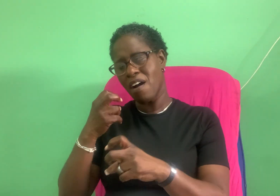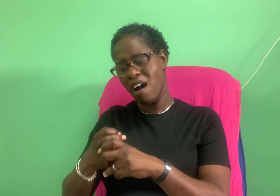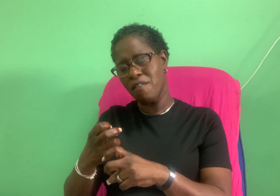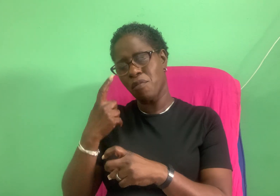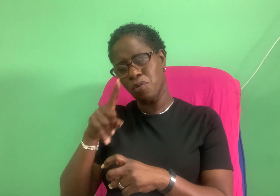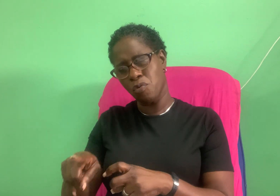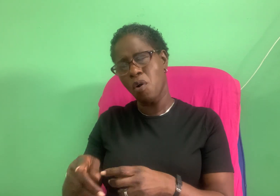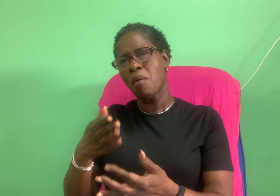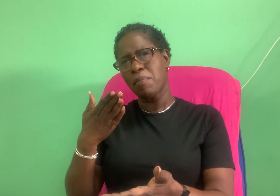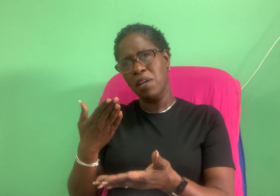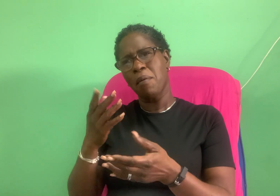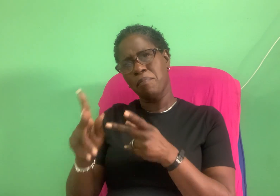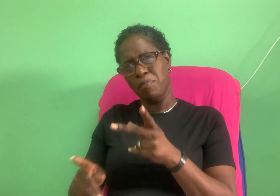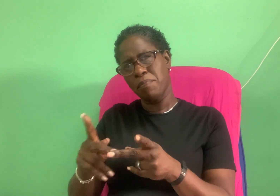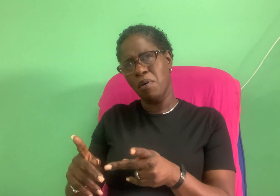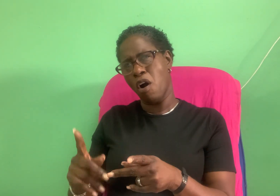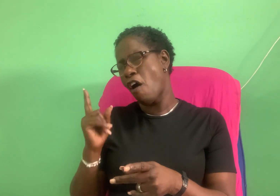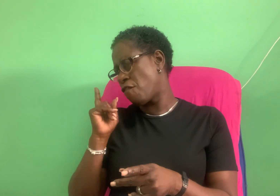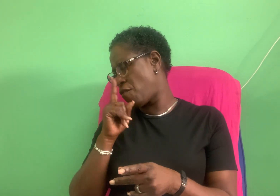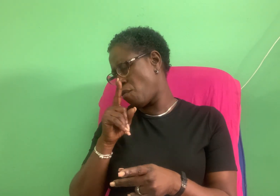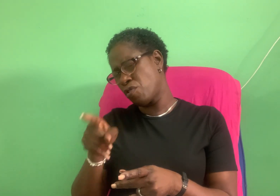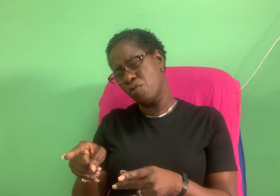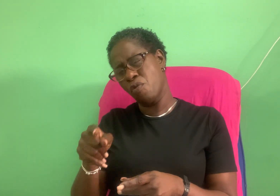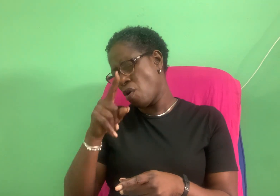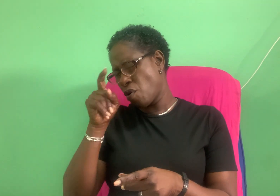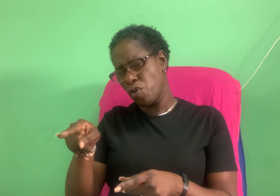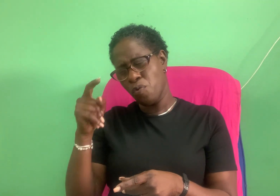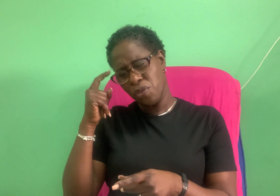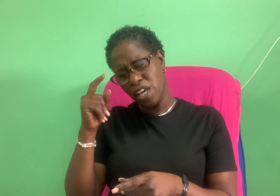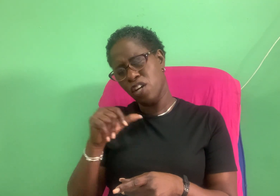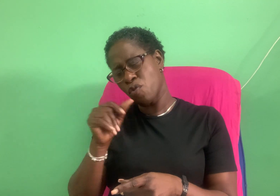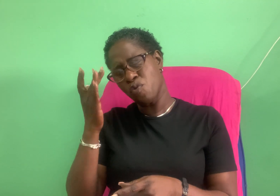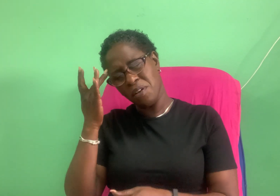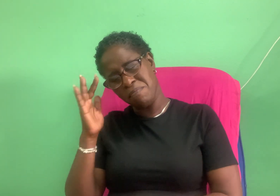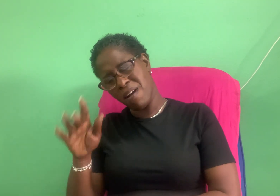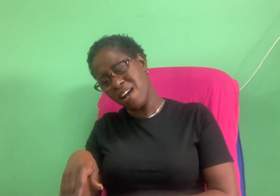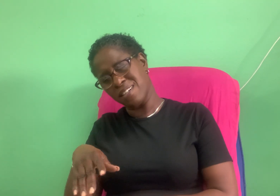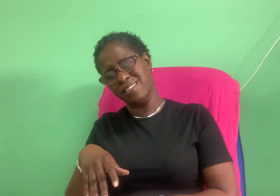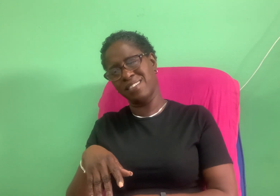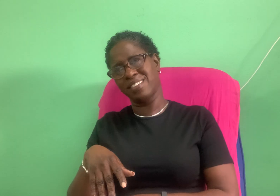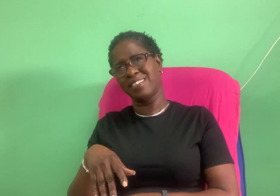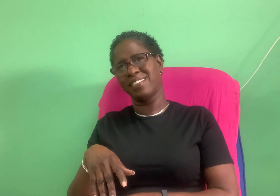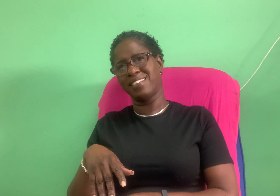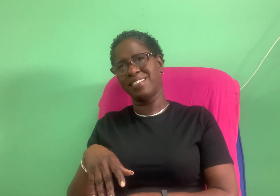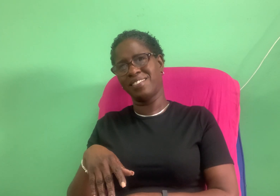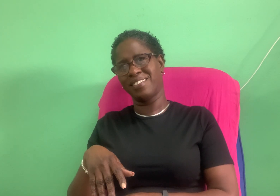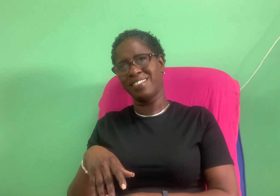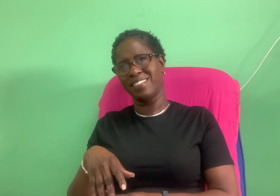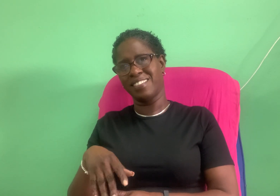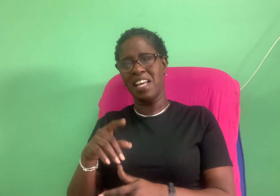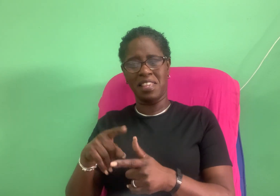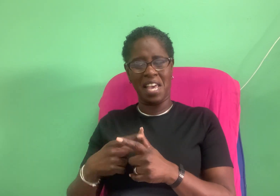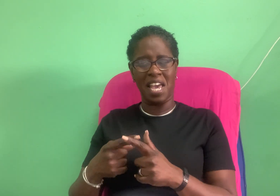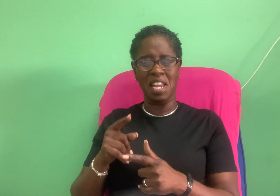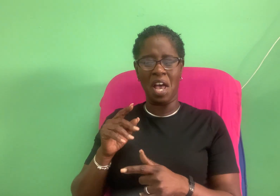by multiple people that you weren't good enough, that you weren't smart enough. So let me tell you all of those things, and then I'm going to take advantage of that.